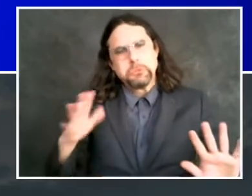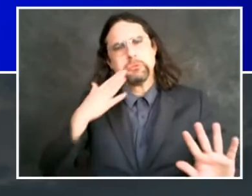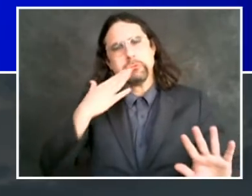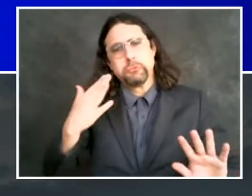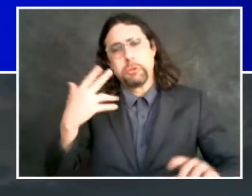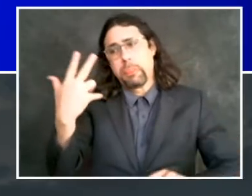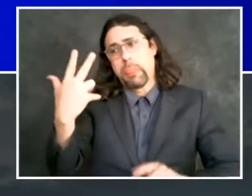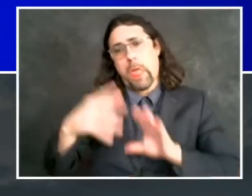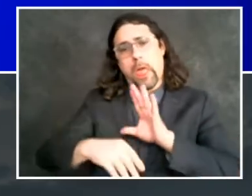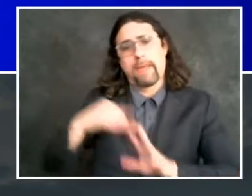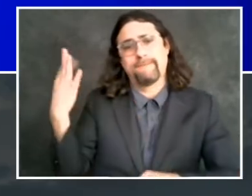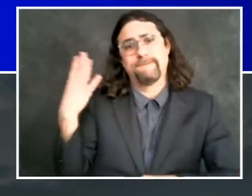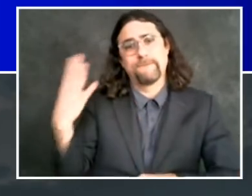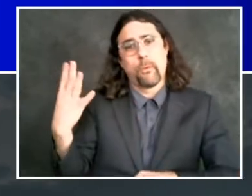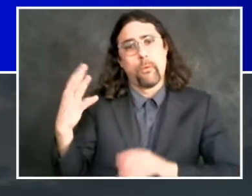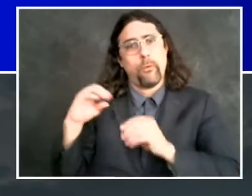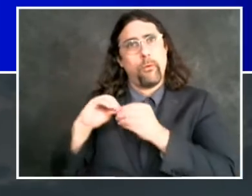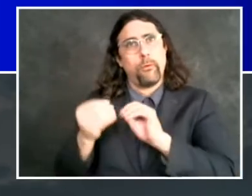So